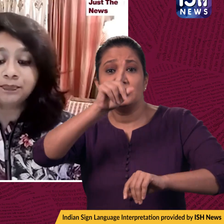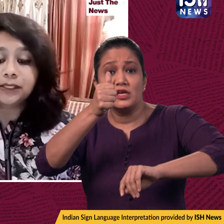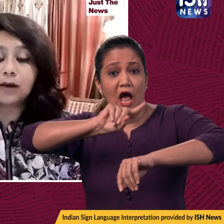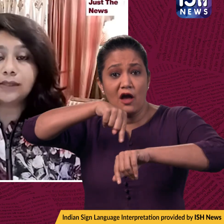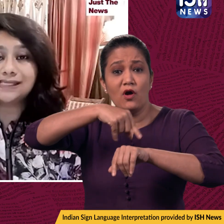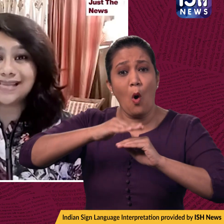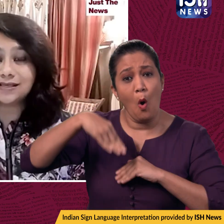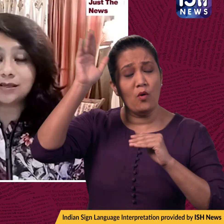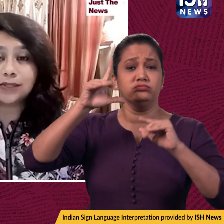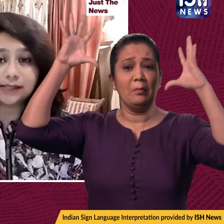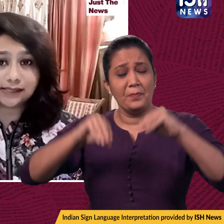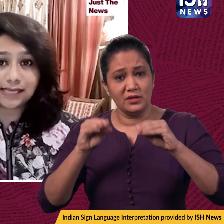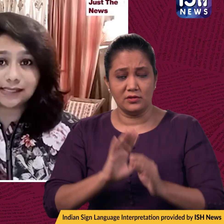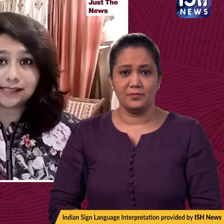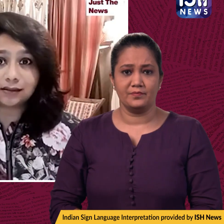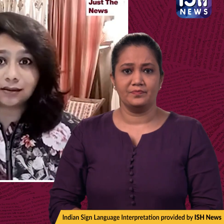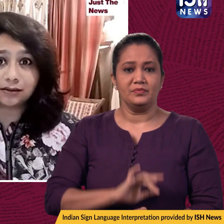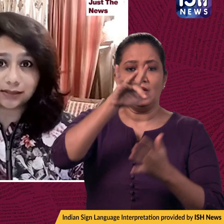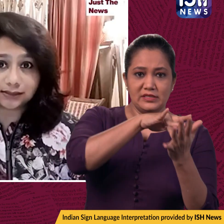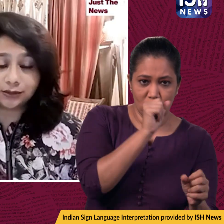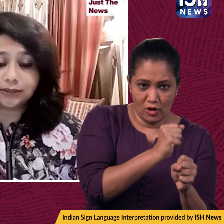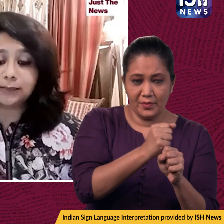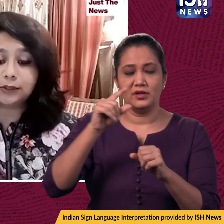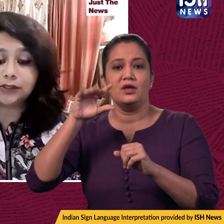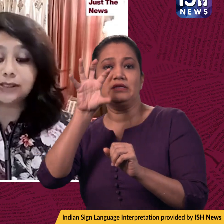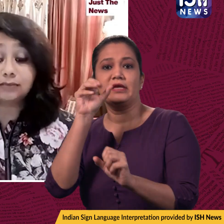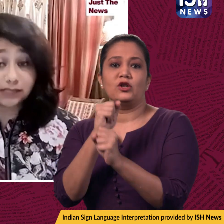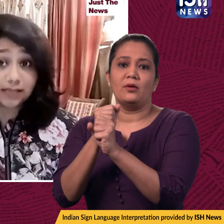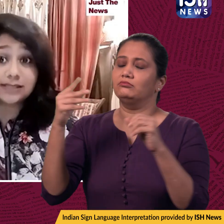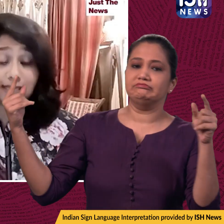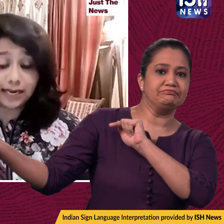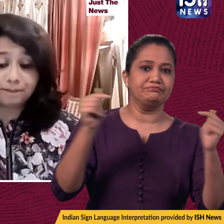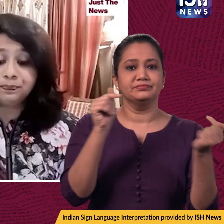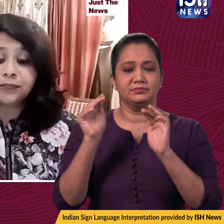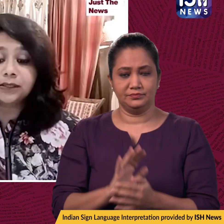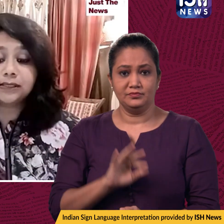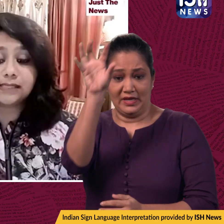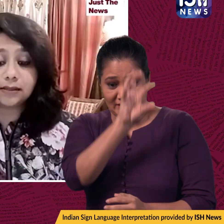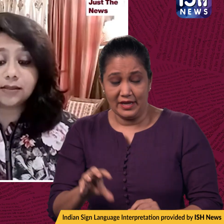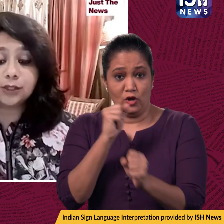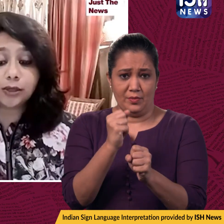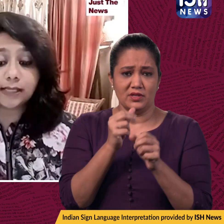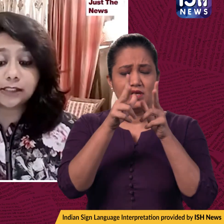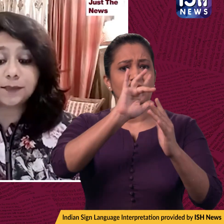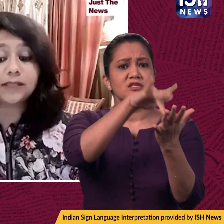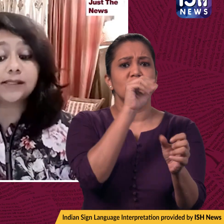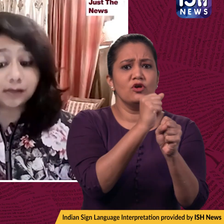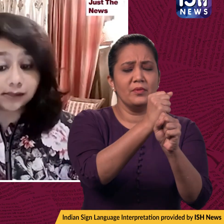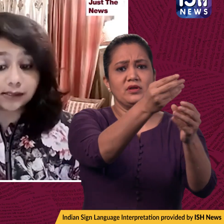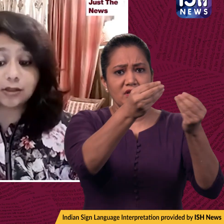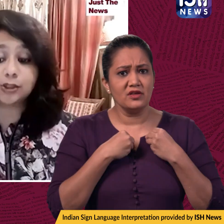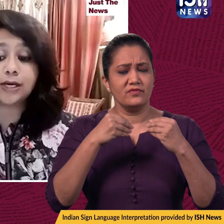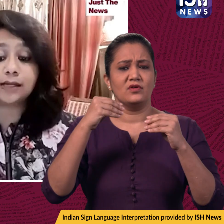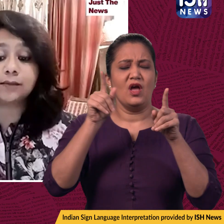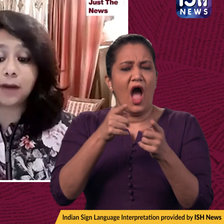hours. Now, it's a center versus states tussle really, because states claim that the center did not anticipate a